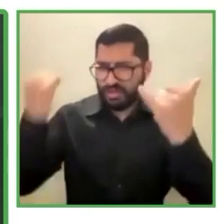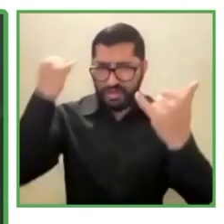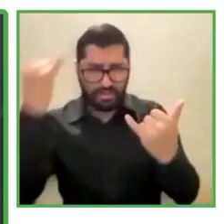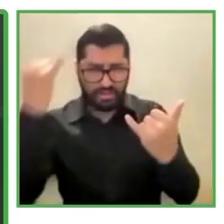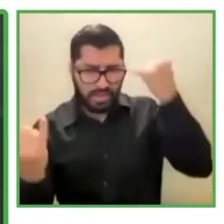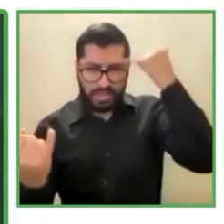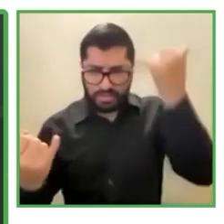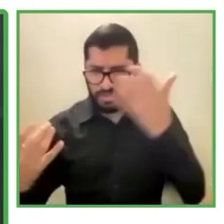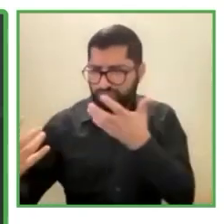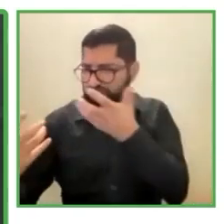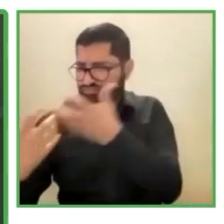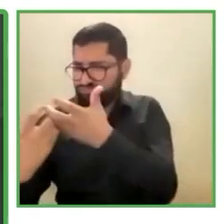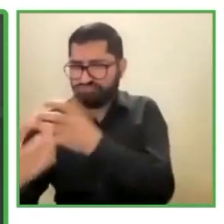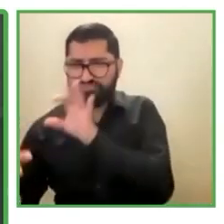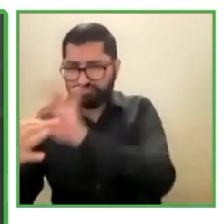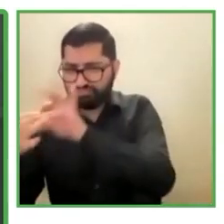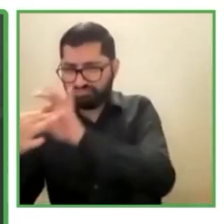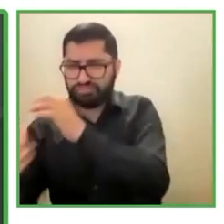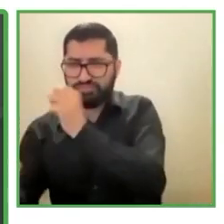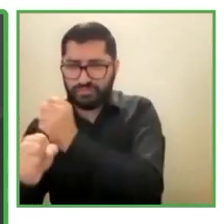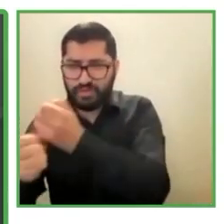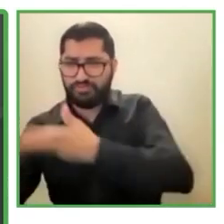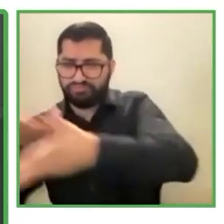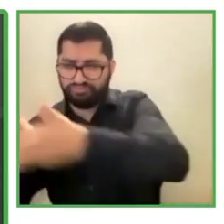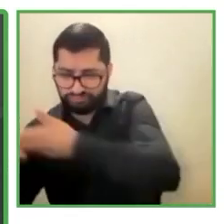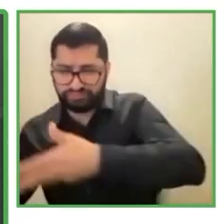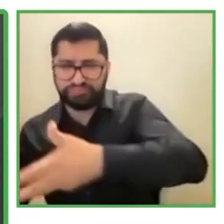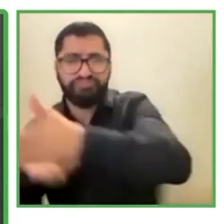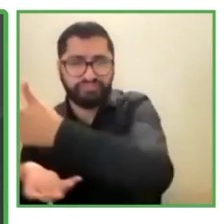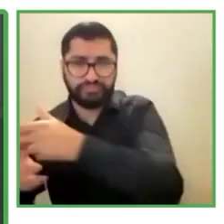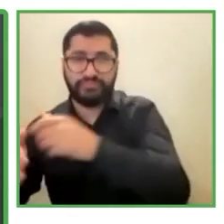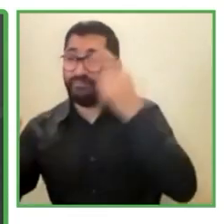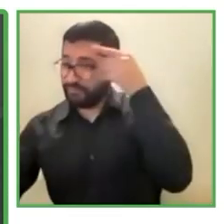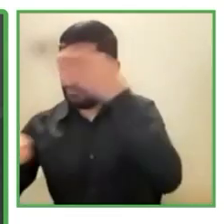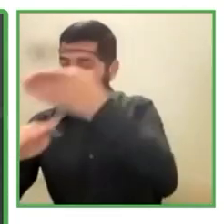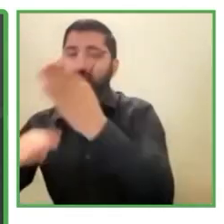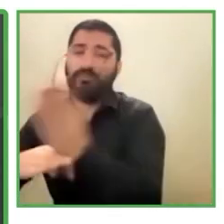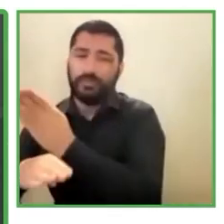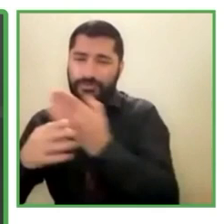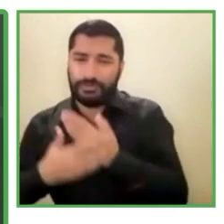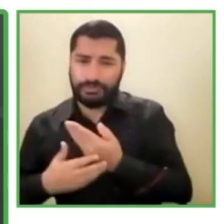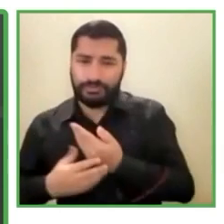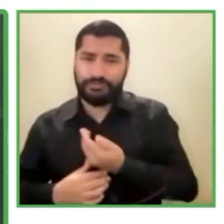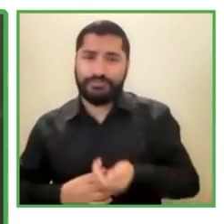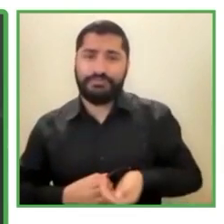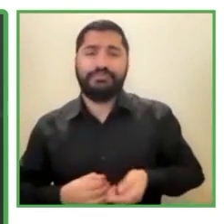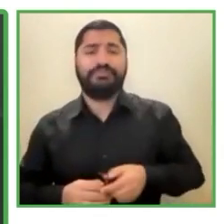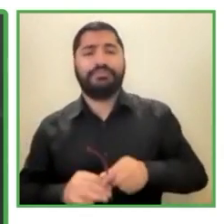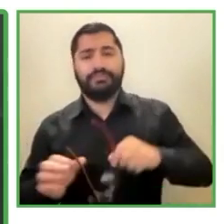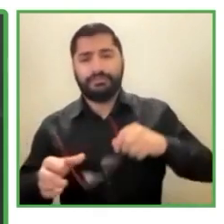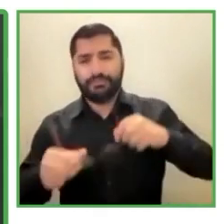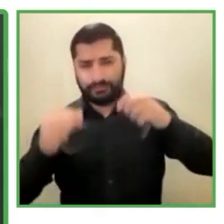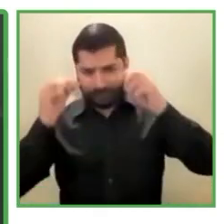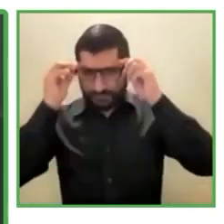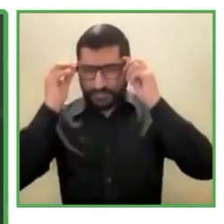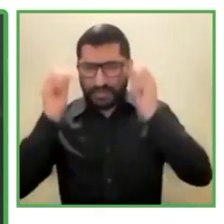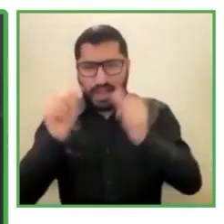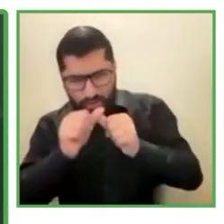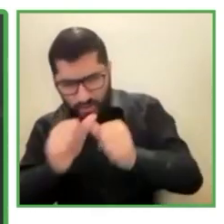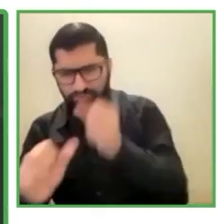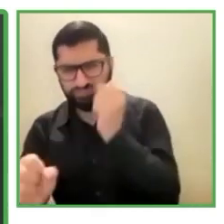of companies, so they create networks for inclusive companies. We are supporting with the technical cooperation that allow us